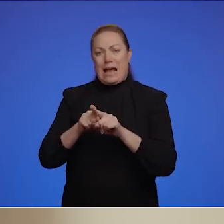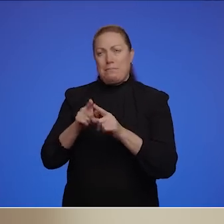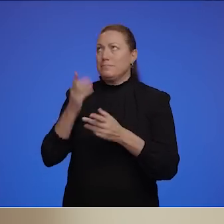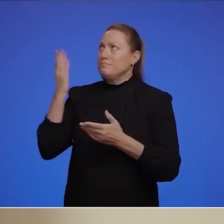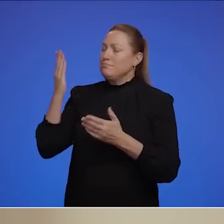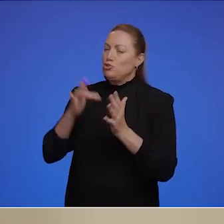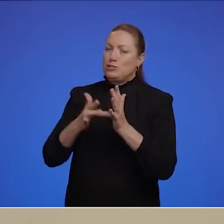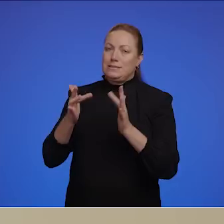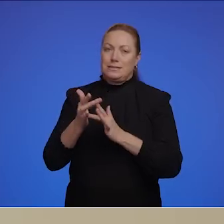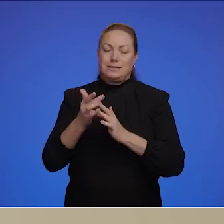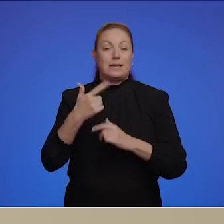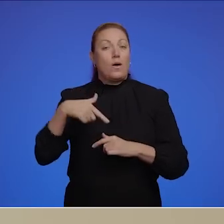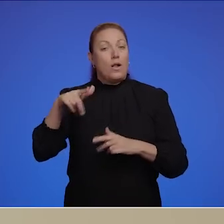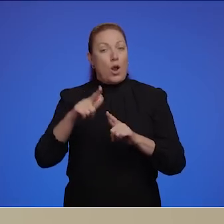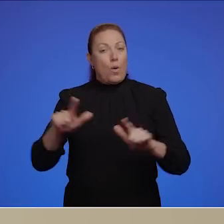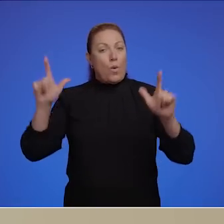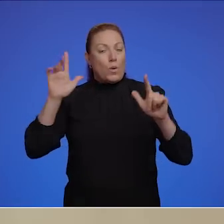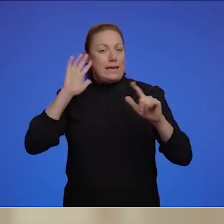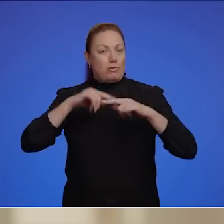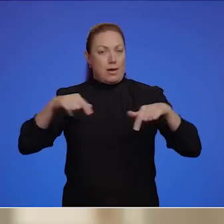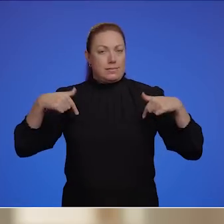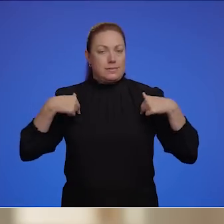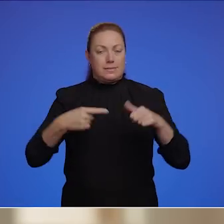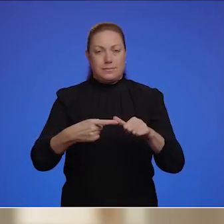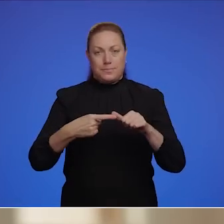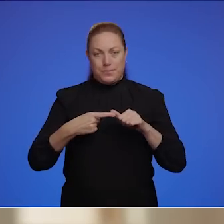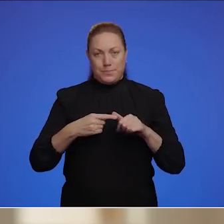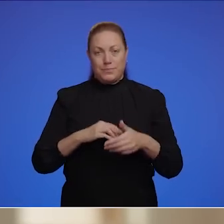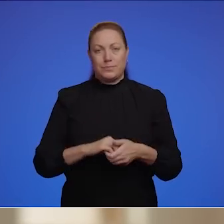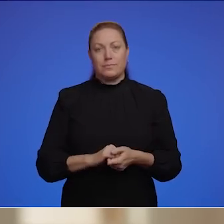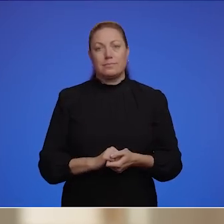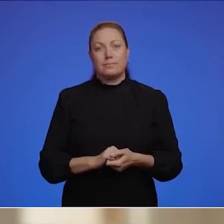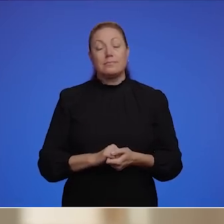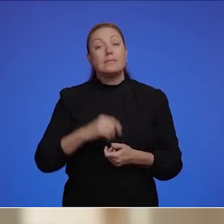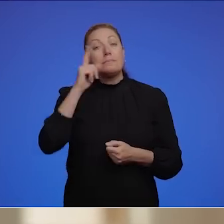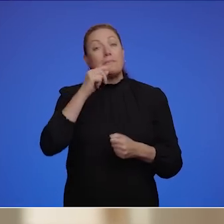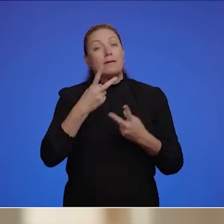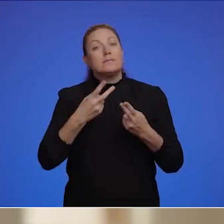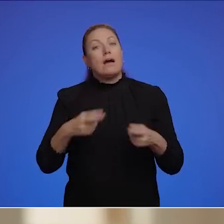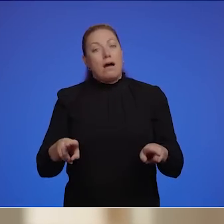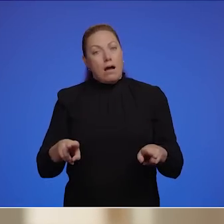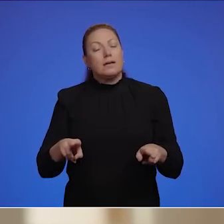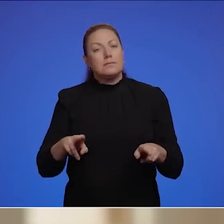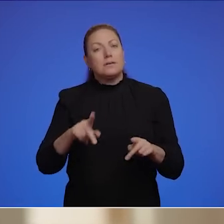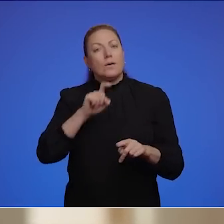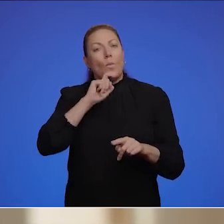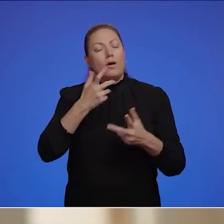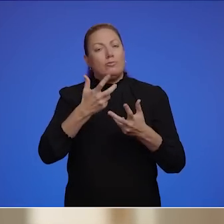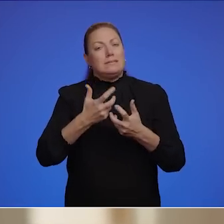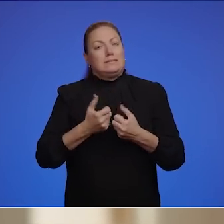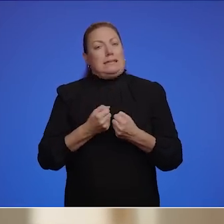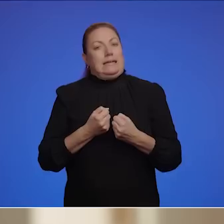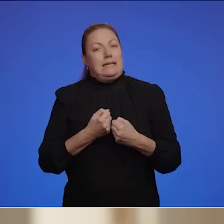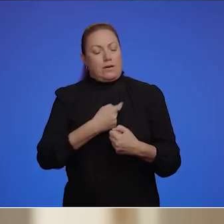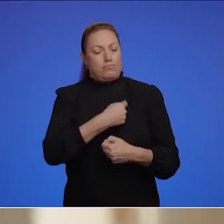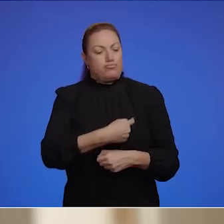Lord, hear us. Lord, hear our prayer. That those who have died inherit the life promised to them by